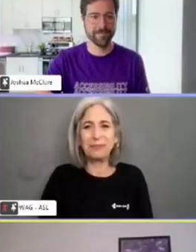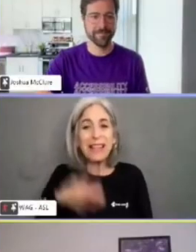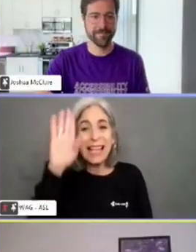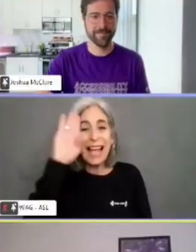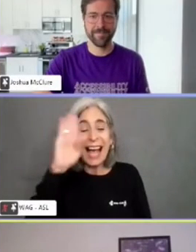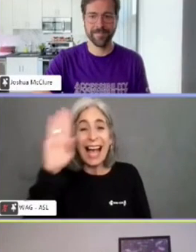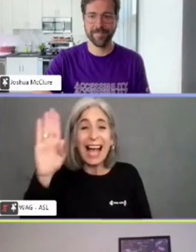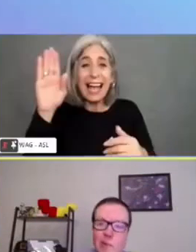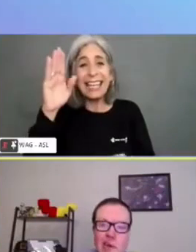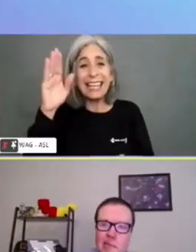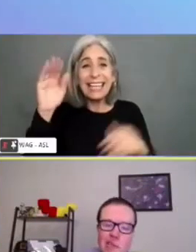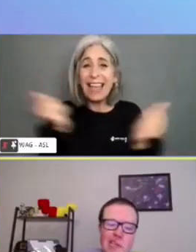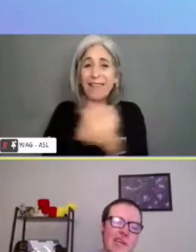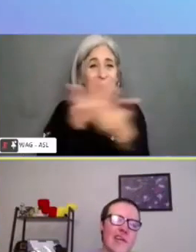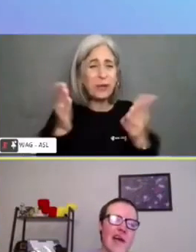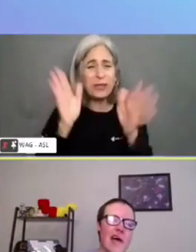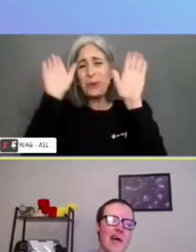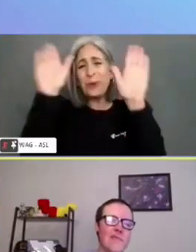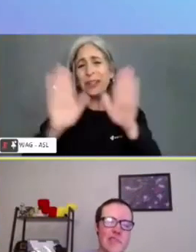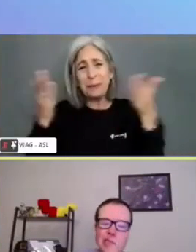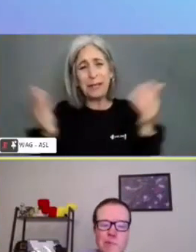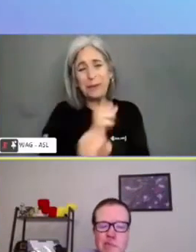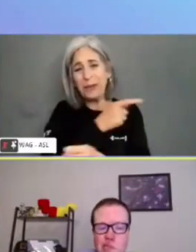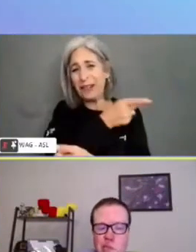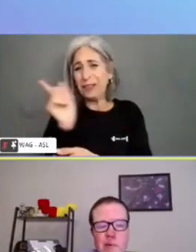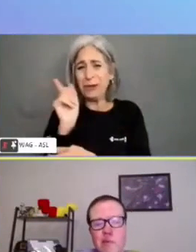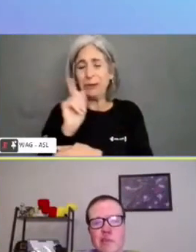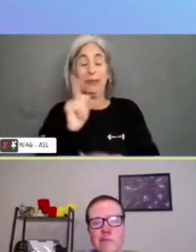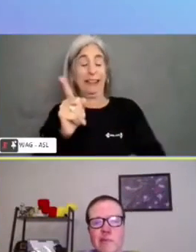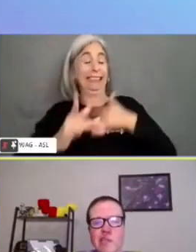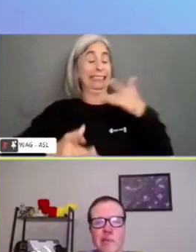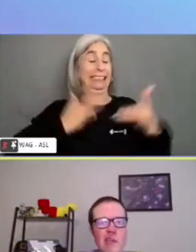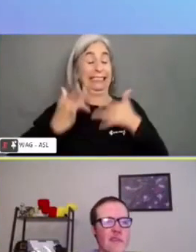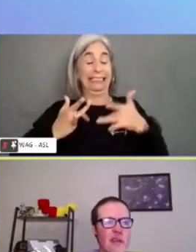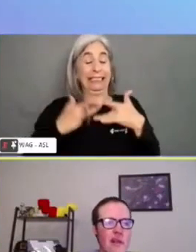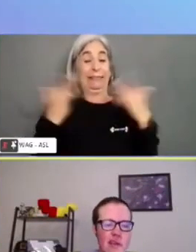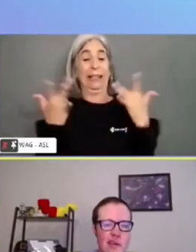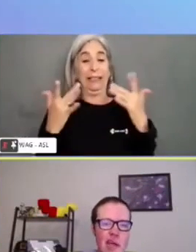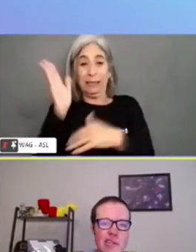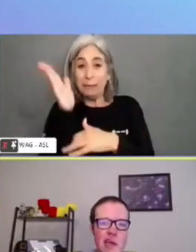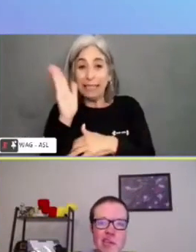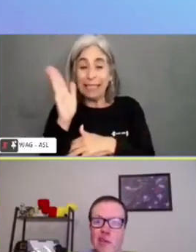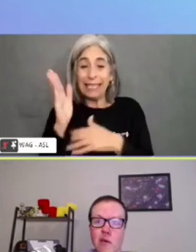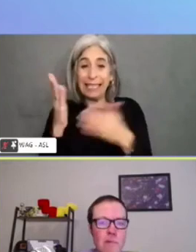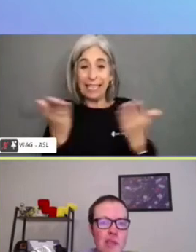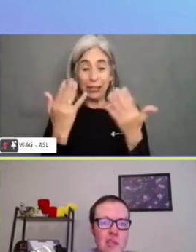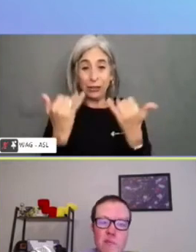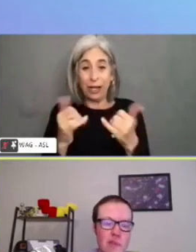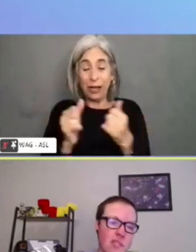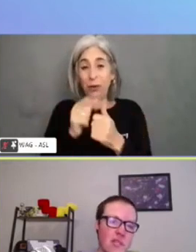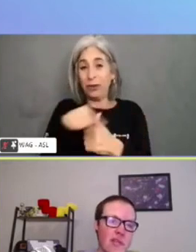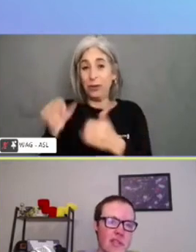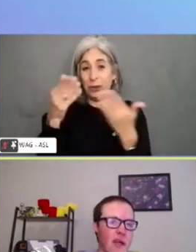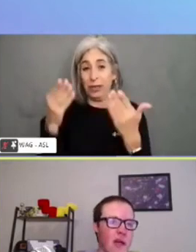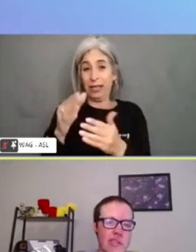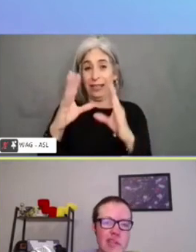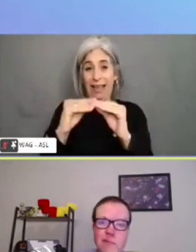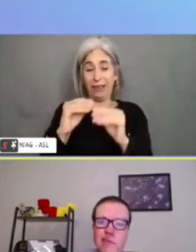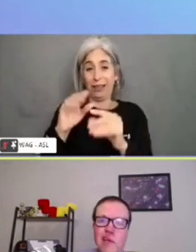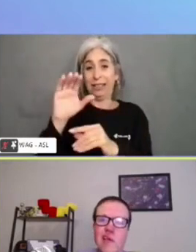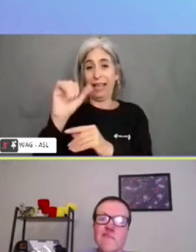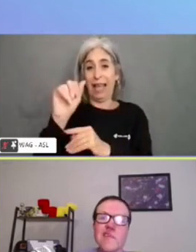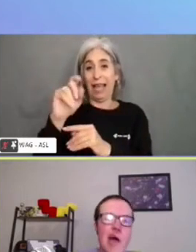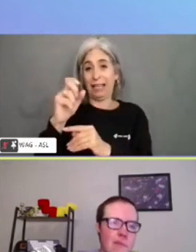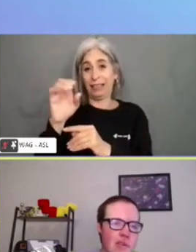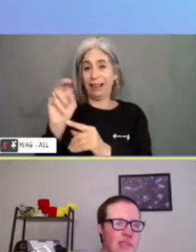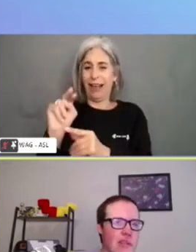Howdy, y'all. It is great to be here. Super thrilled to be speaking for y'all here at AxeCon, and I hope that you've been enjoying the talks. They have